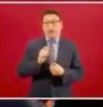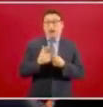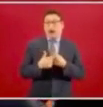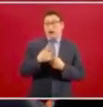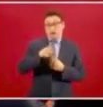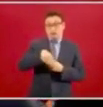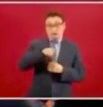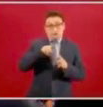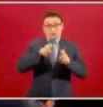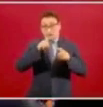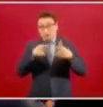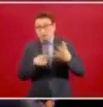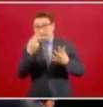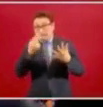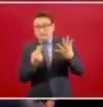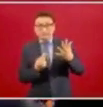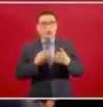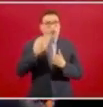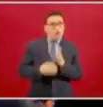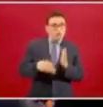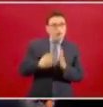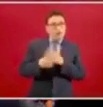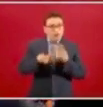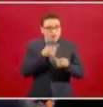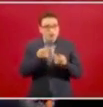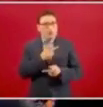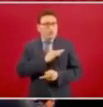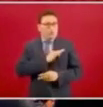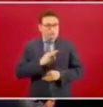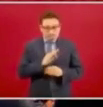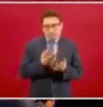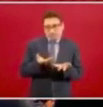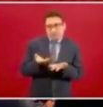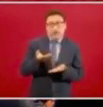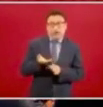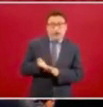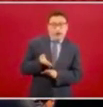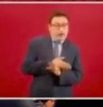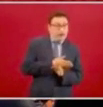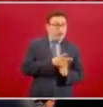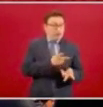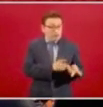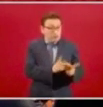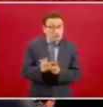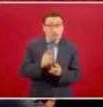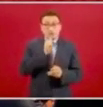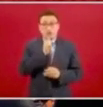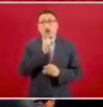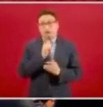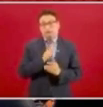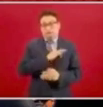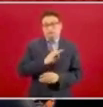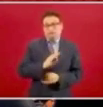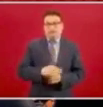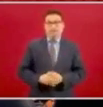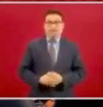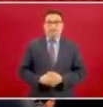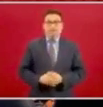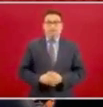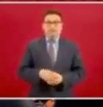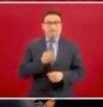period for questions, and we can address any topic that you consider, any concern that you consider we haven't been able